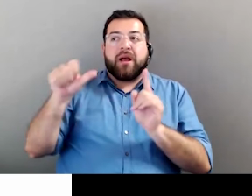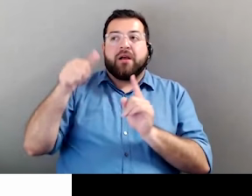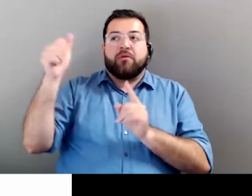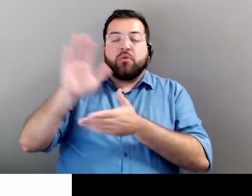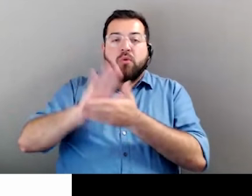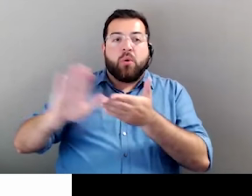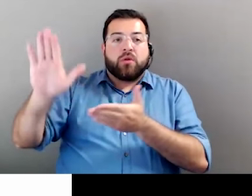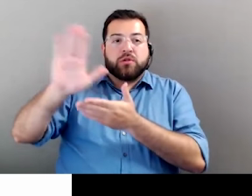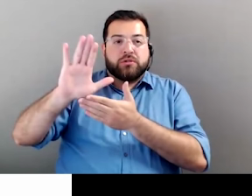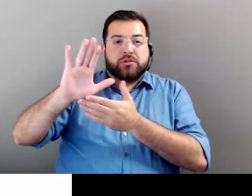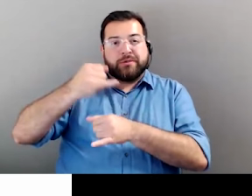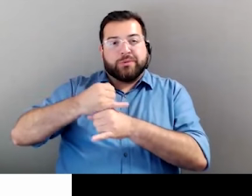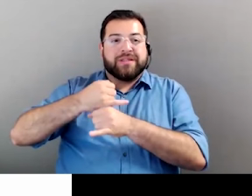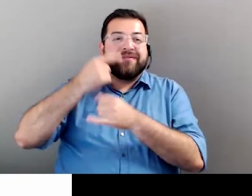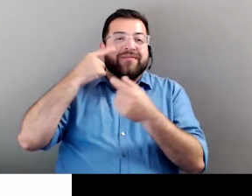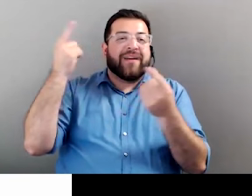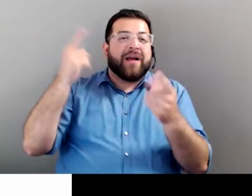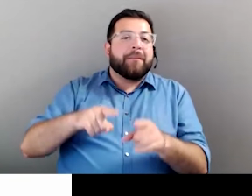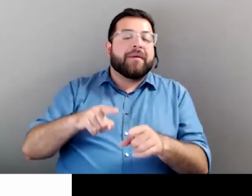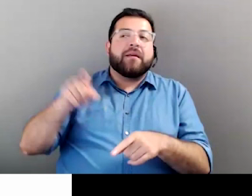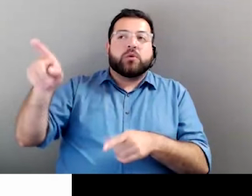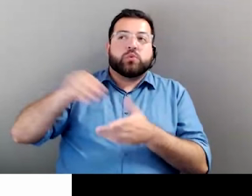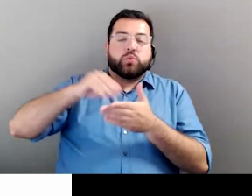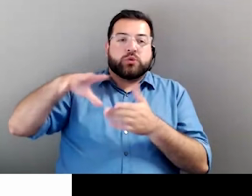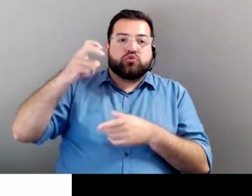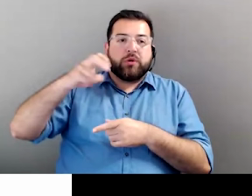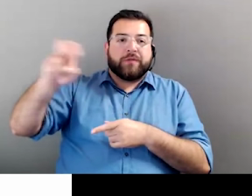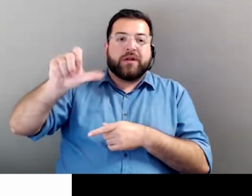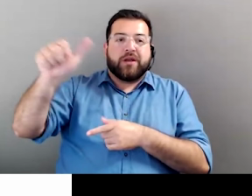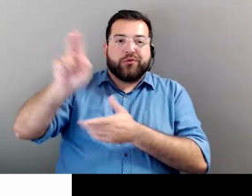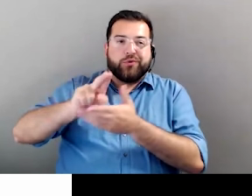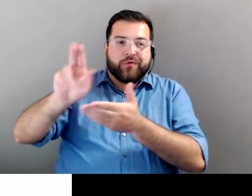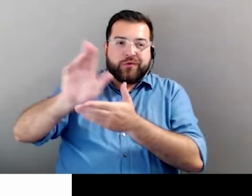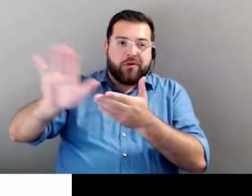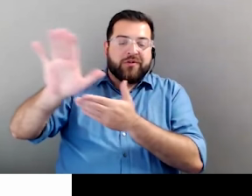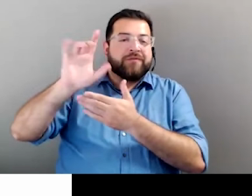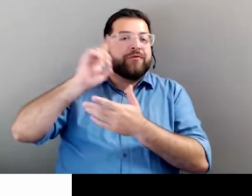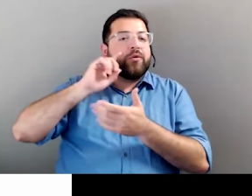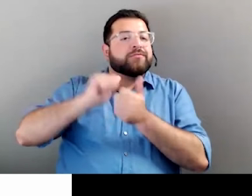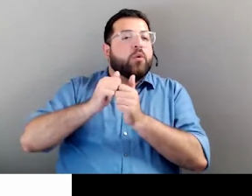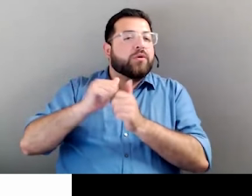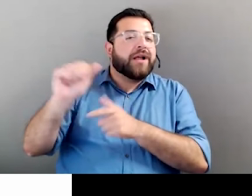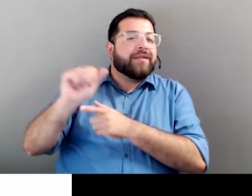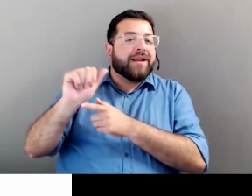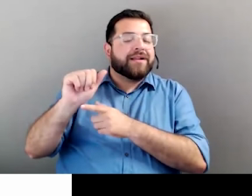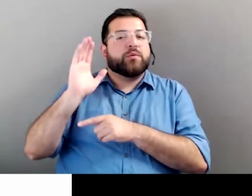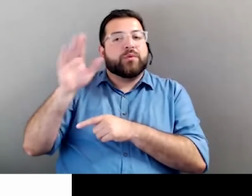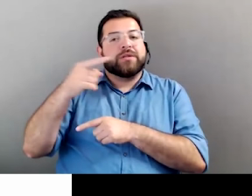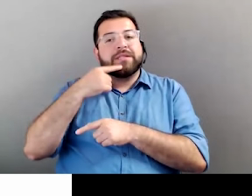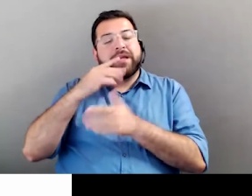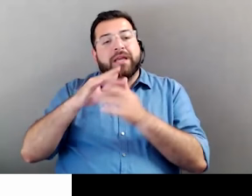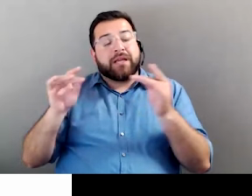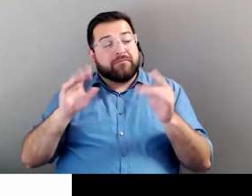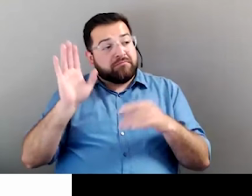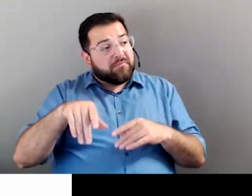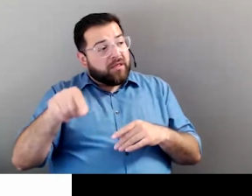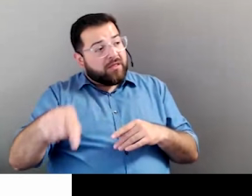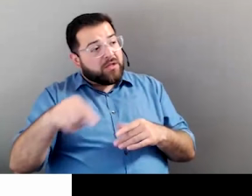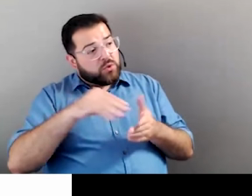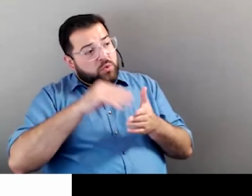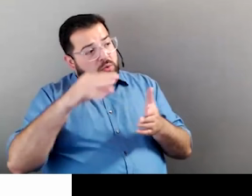our student is transferring for athletic reasons or whatever it may be. It's usually the athletics department, and it'll say in there that, does this student have,